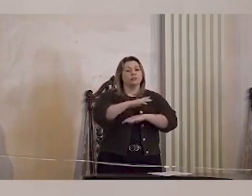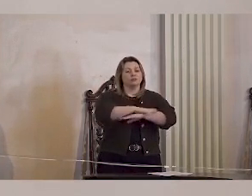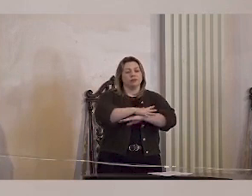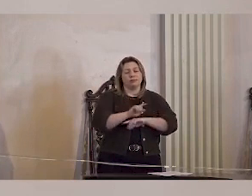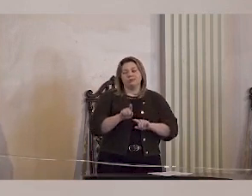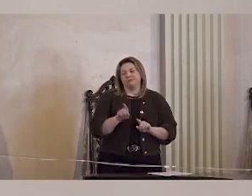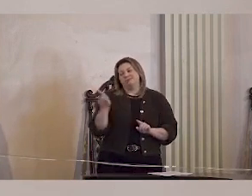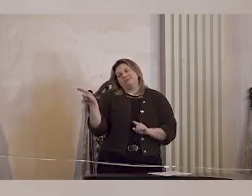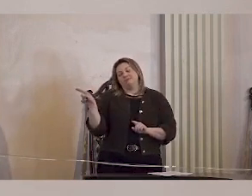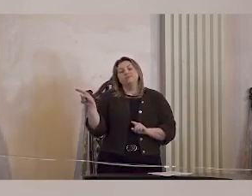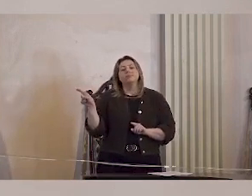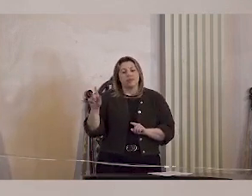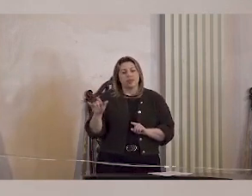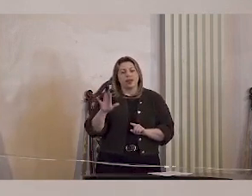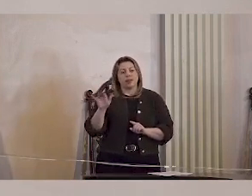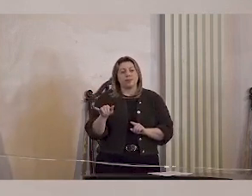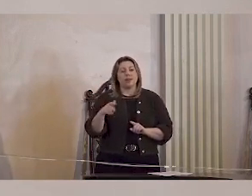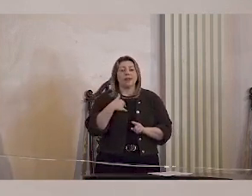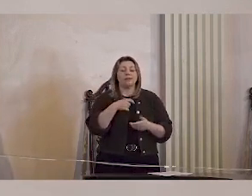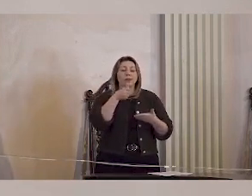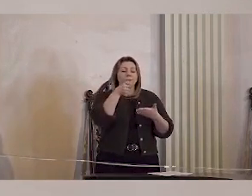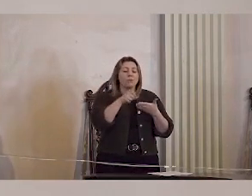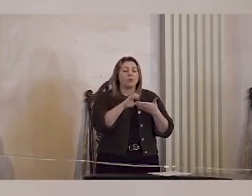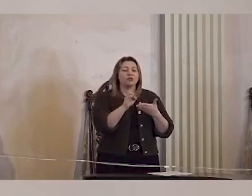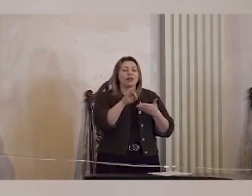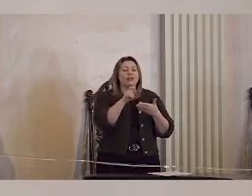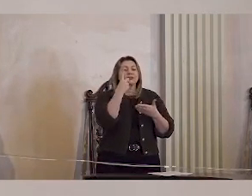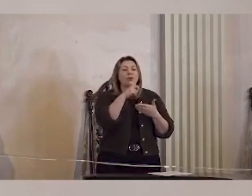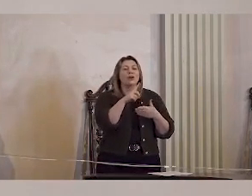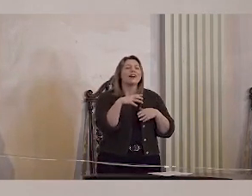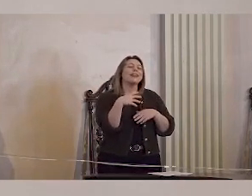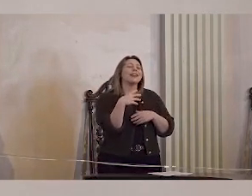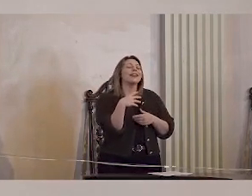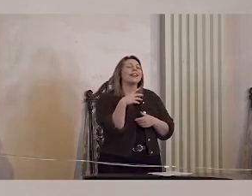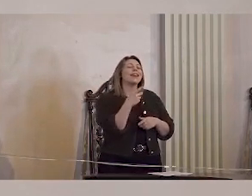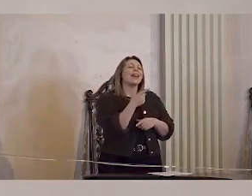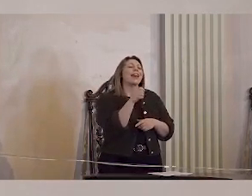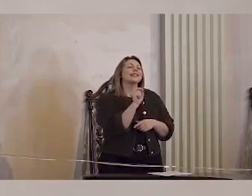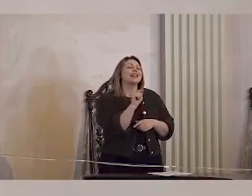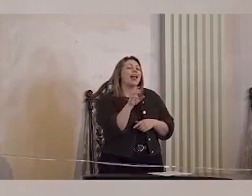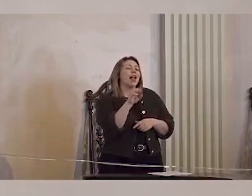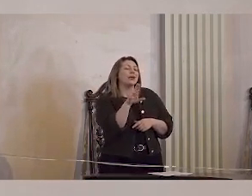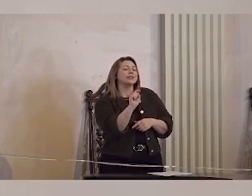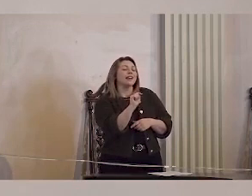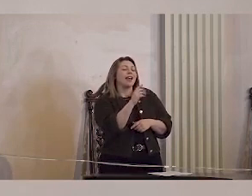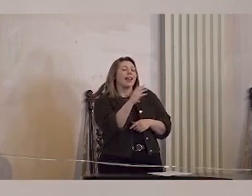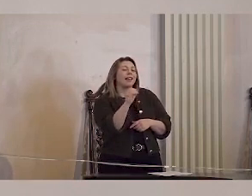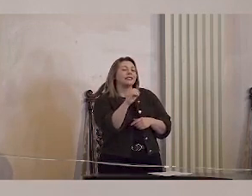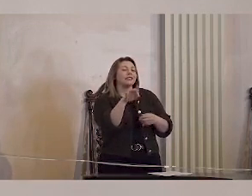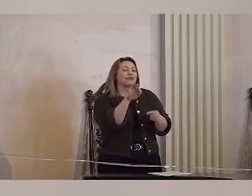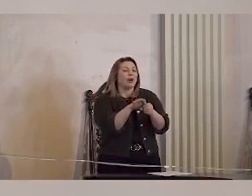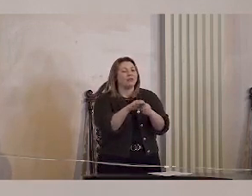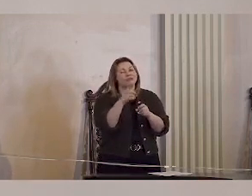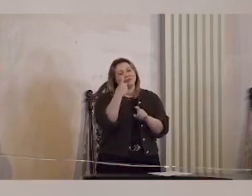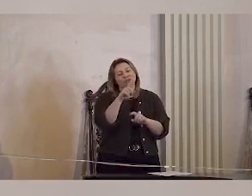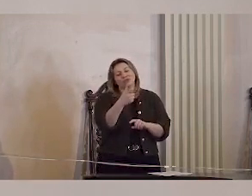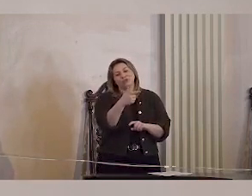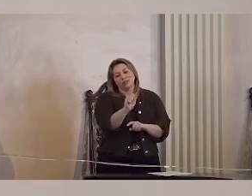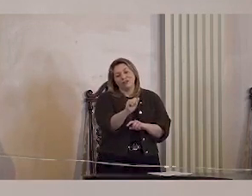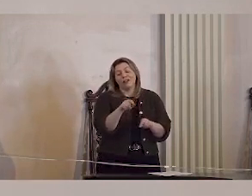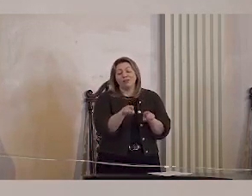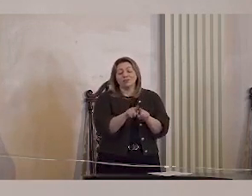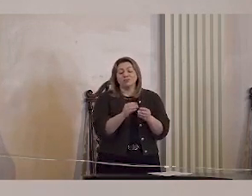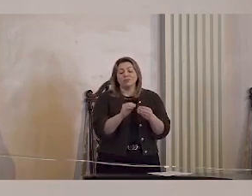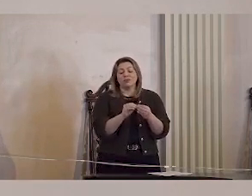left, and we'll have postcards for Get Out the Vote to Georgia. You can also get more information about